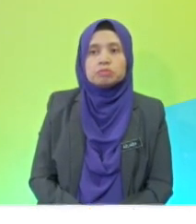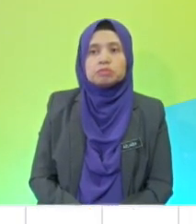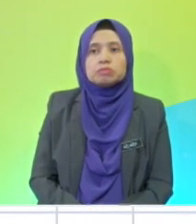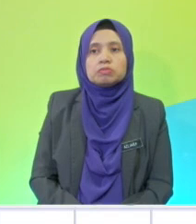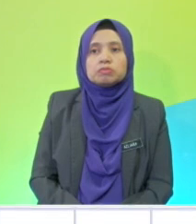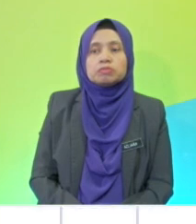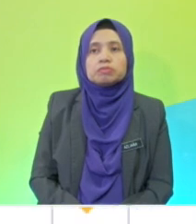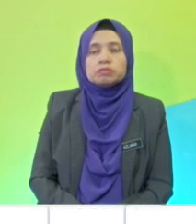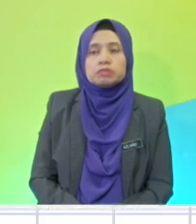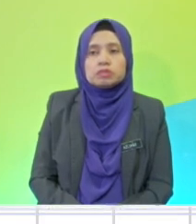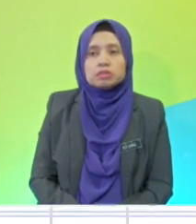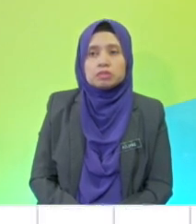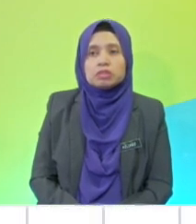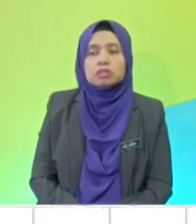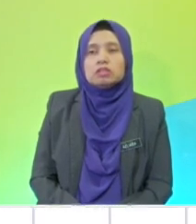Damien?